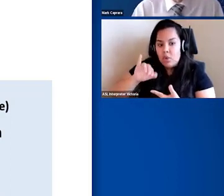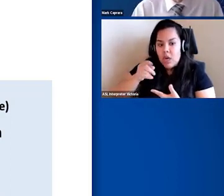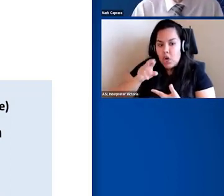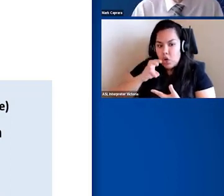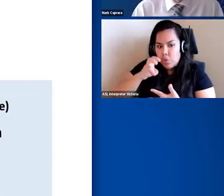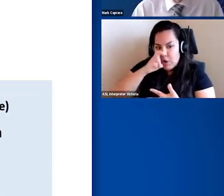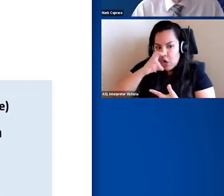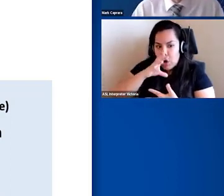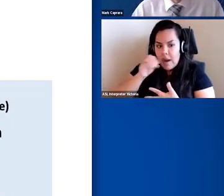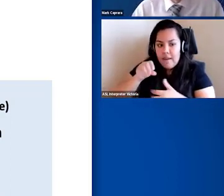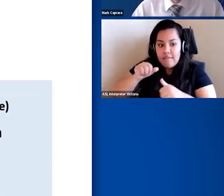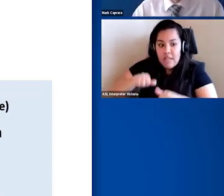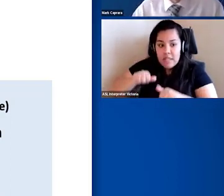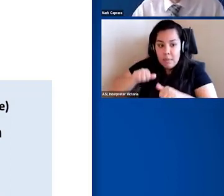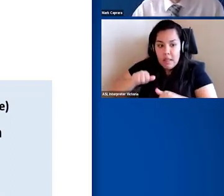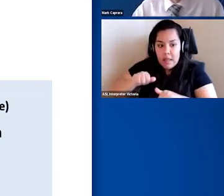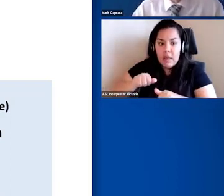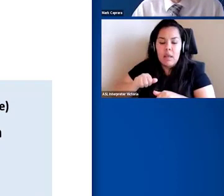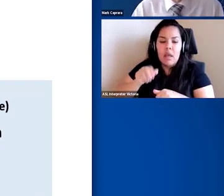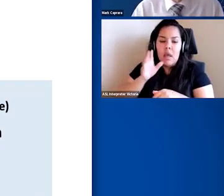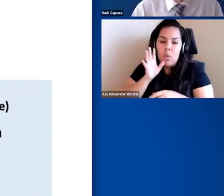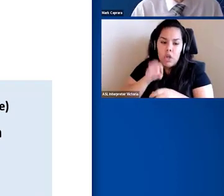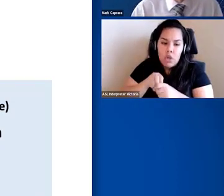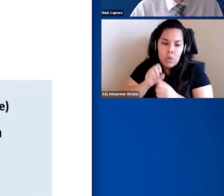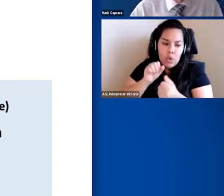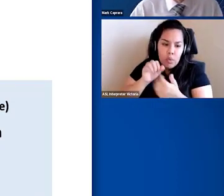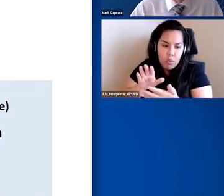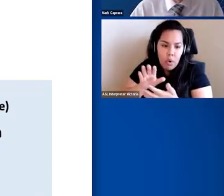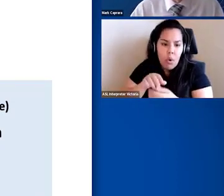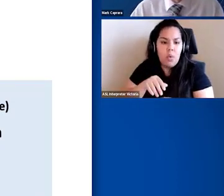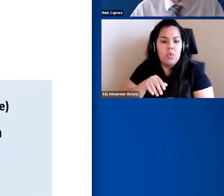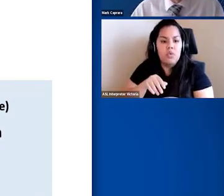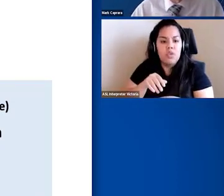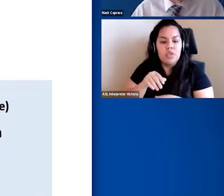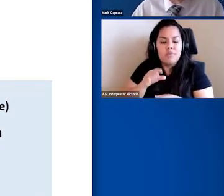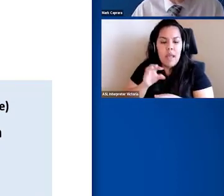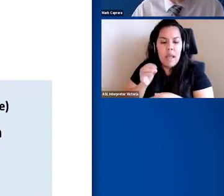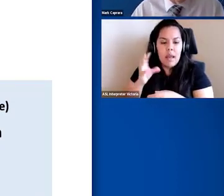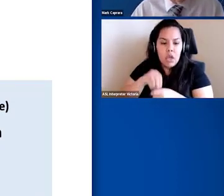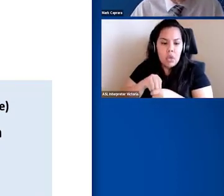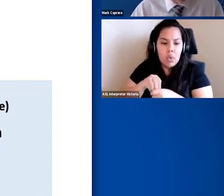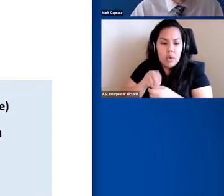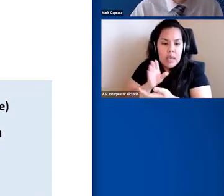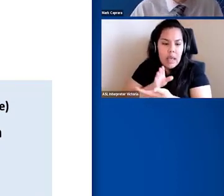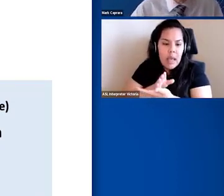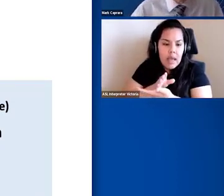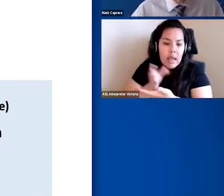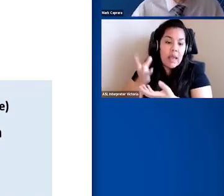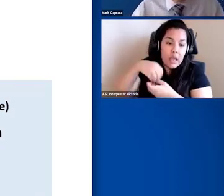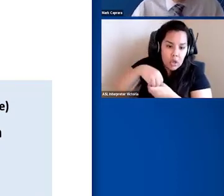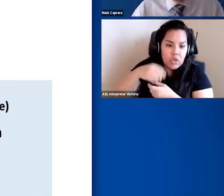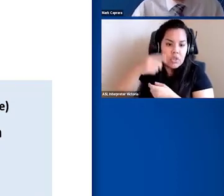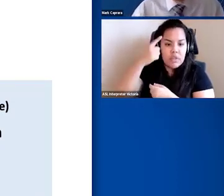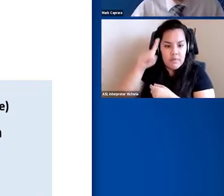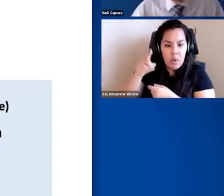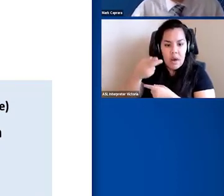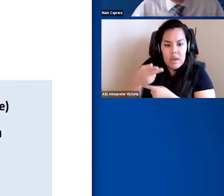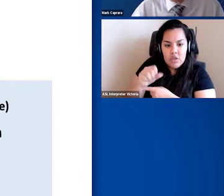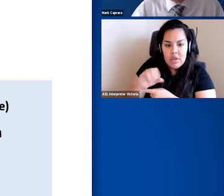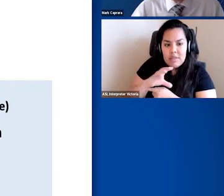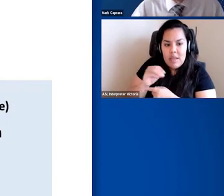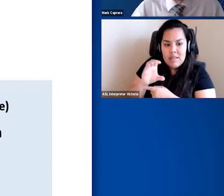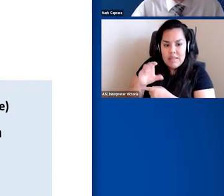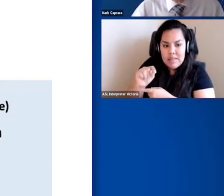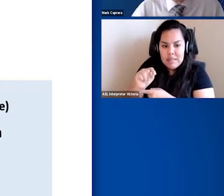approach and also will include the inclusions for human subjects and clinical trial study timeline. Again, this